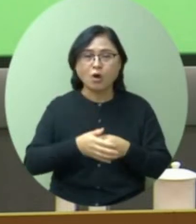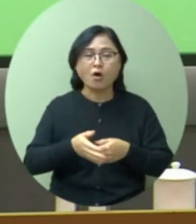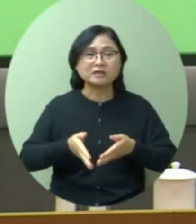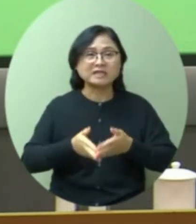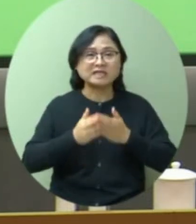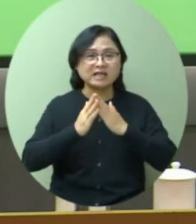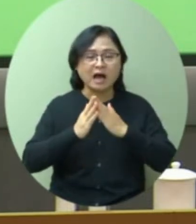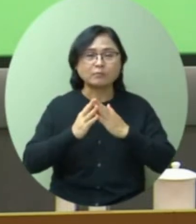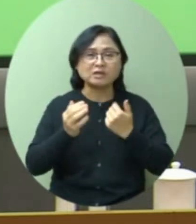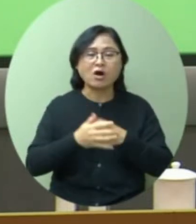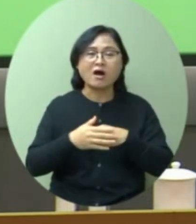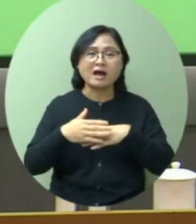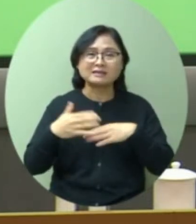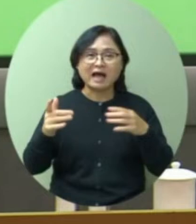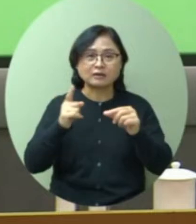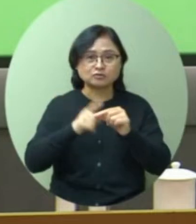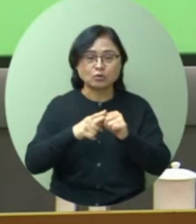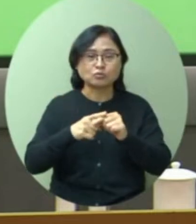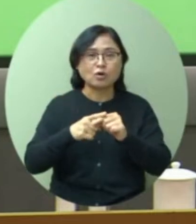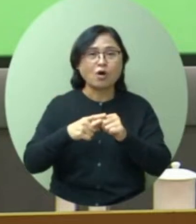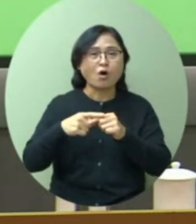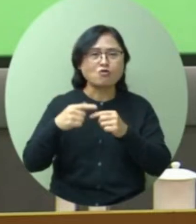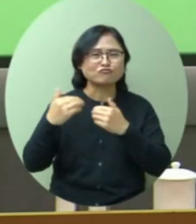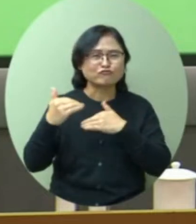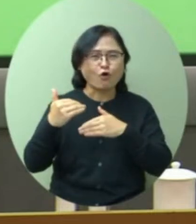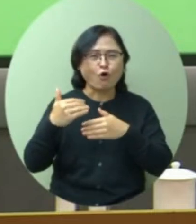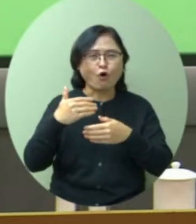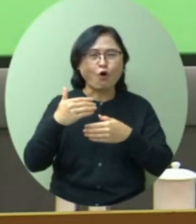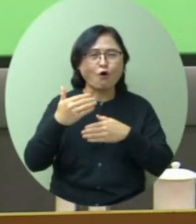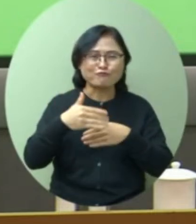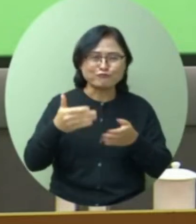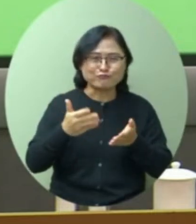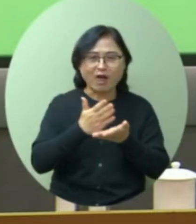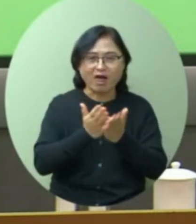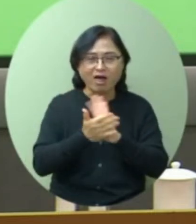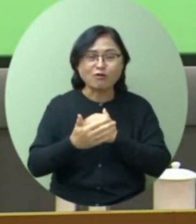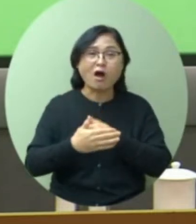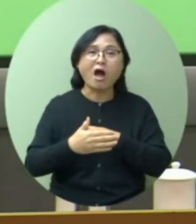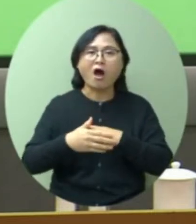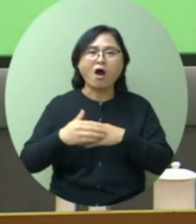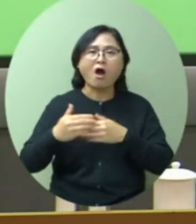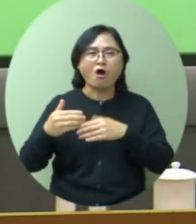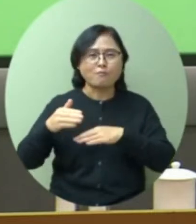a storage system for commodities in Hong Kong.